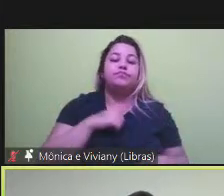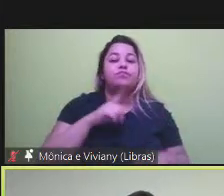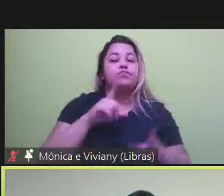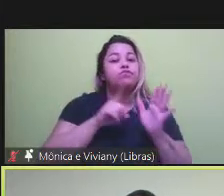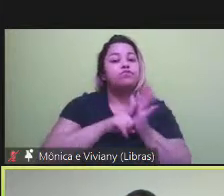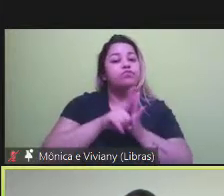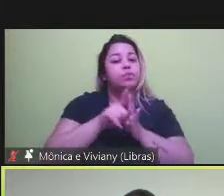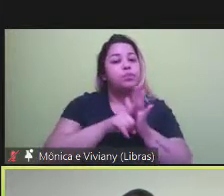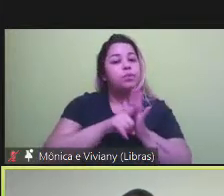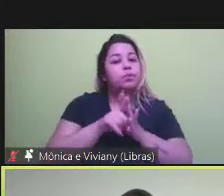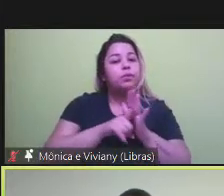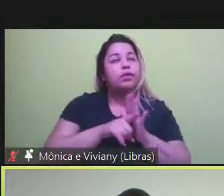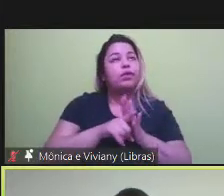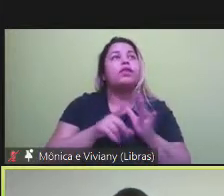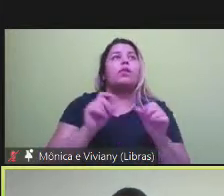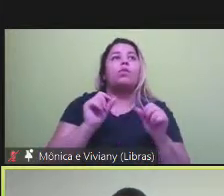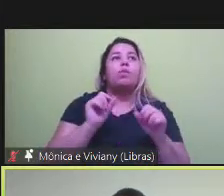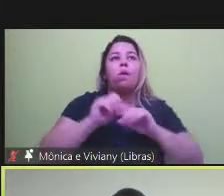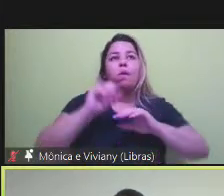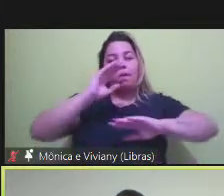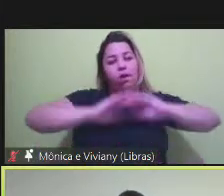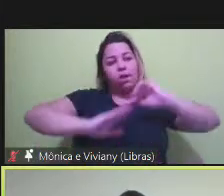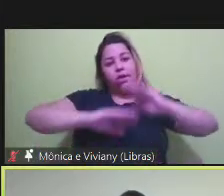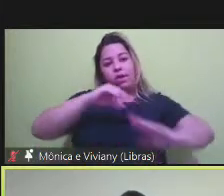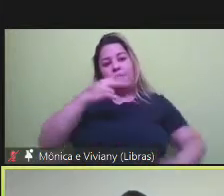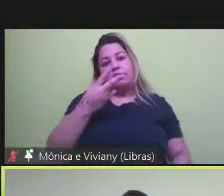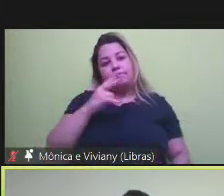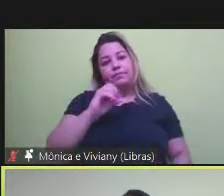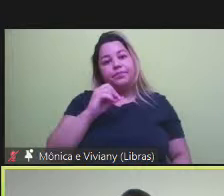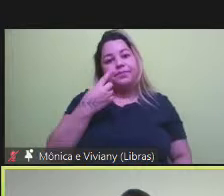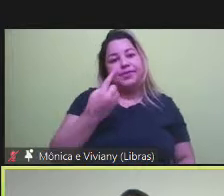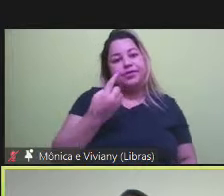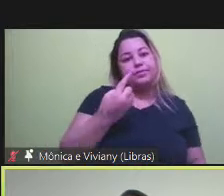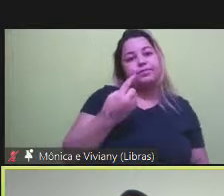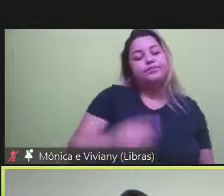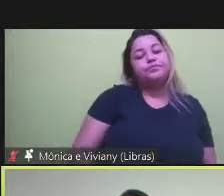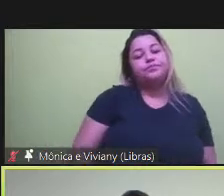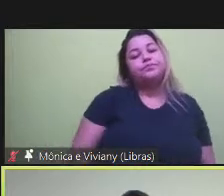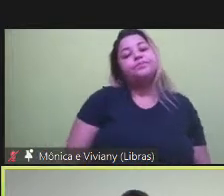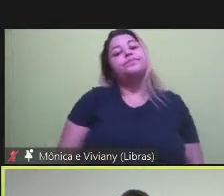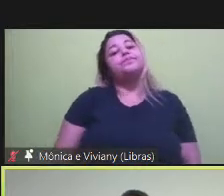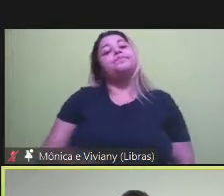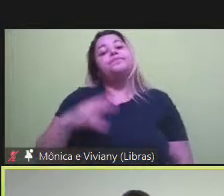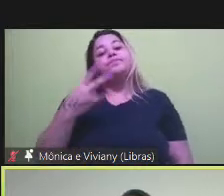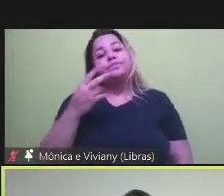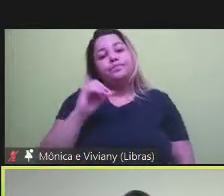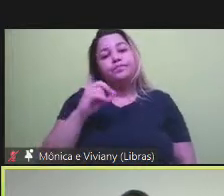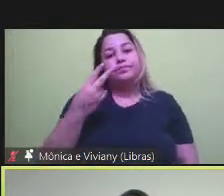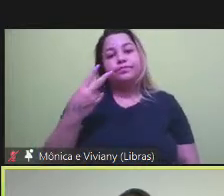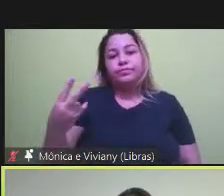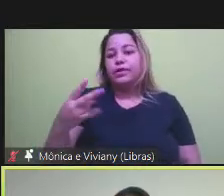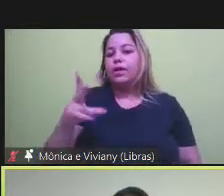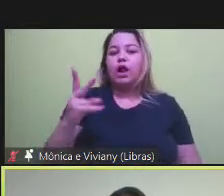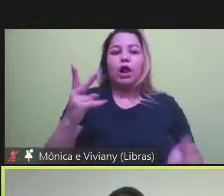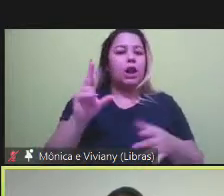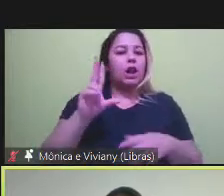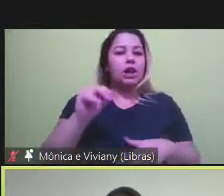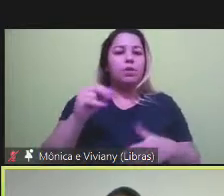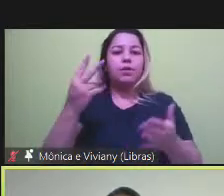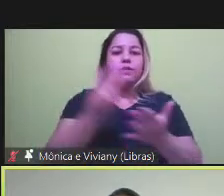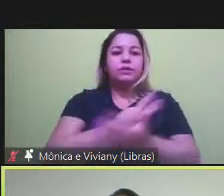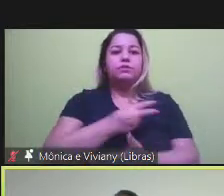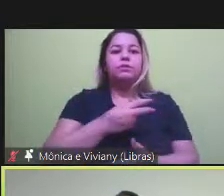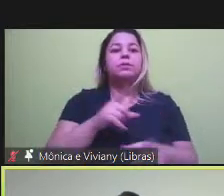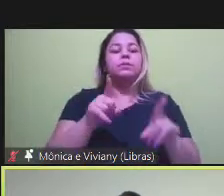do their planning of the actions for the year of 2021. 2022, it